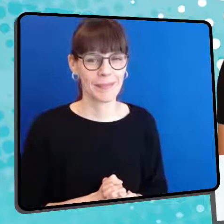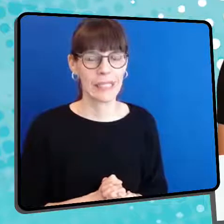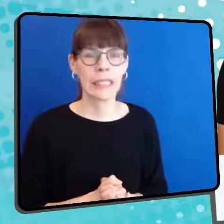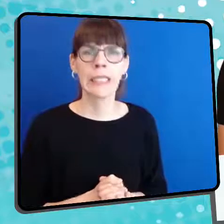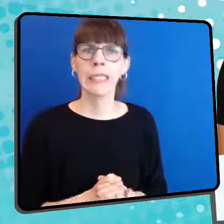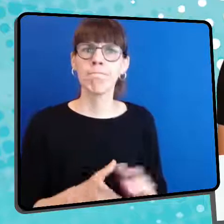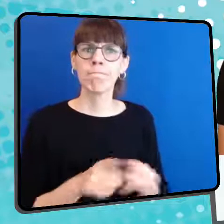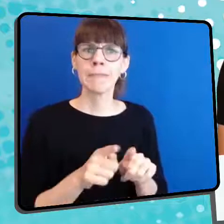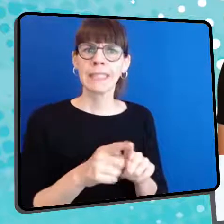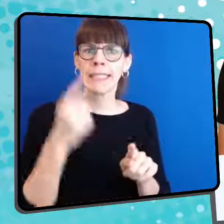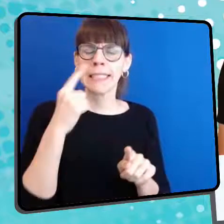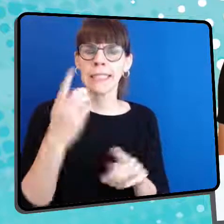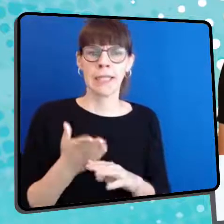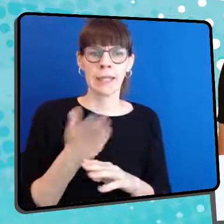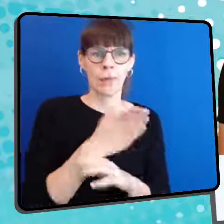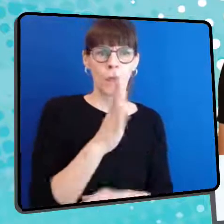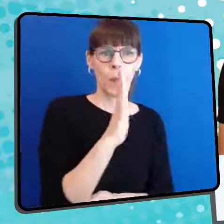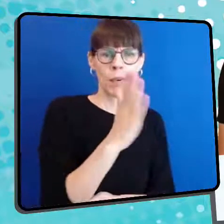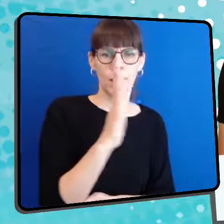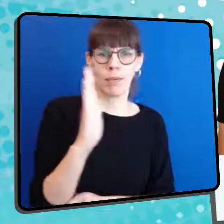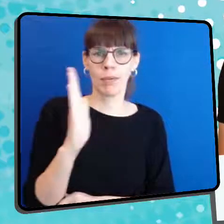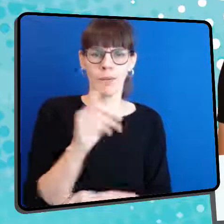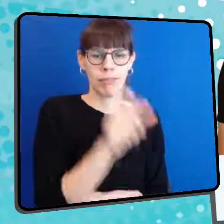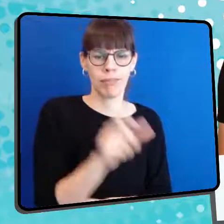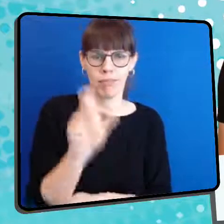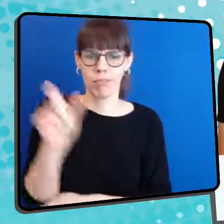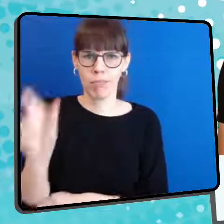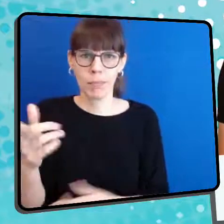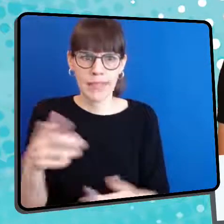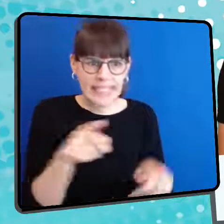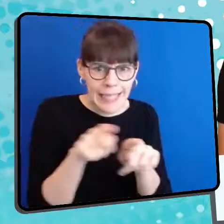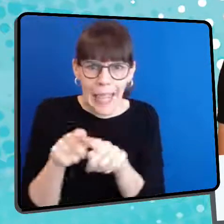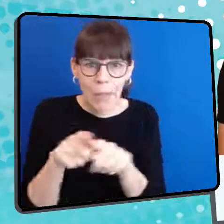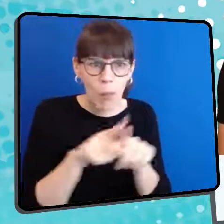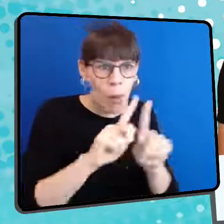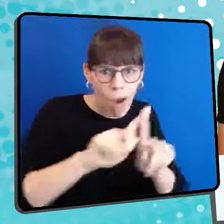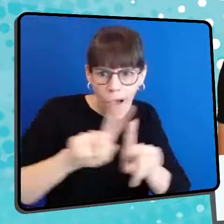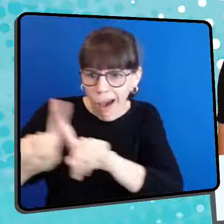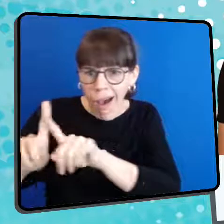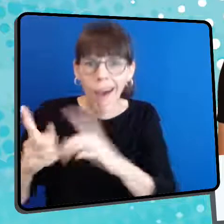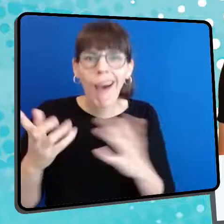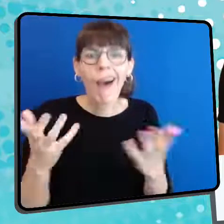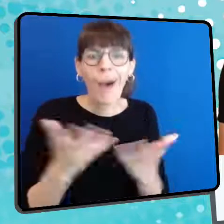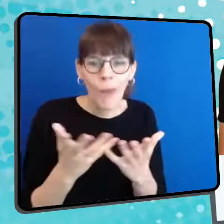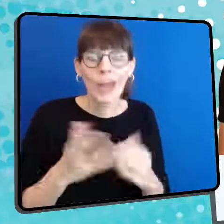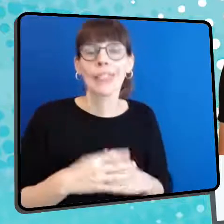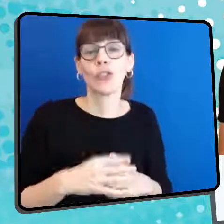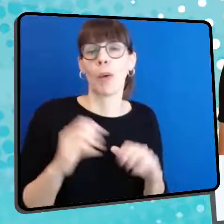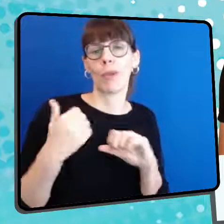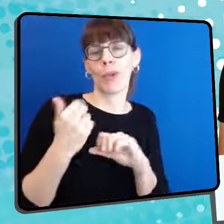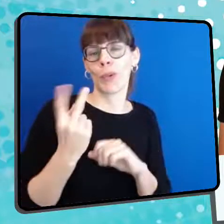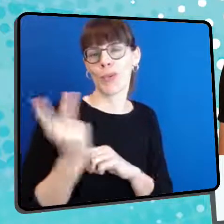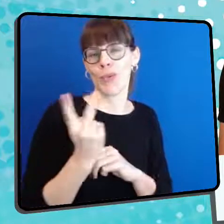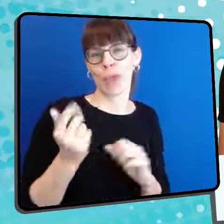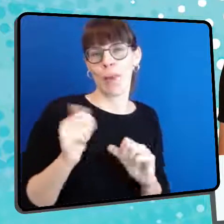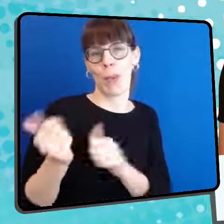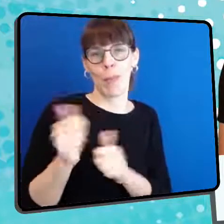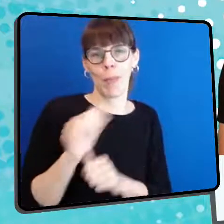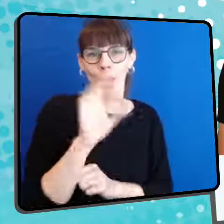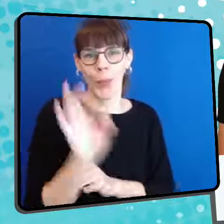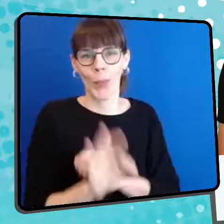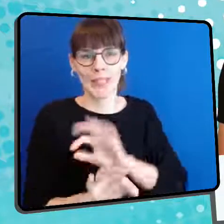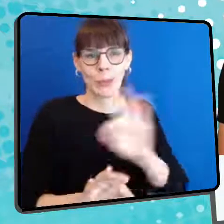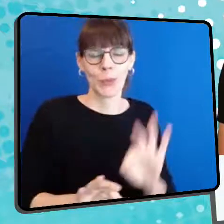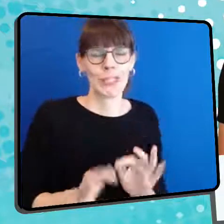and differences. So me and Henk will ask you a question one by one and just try to keep the answer as short as possible.